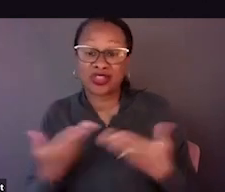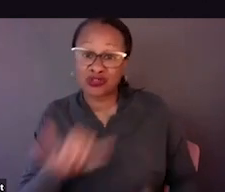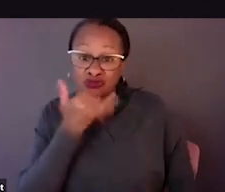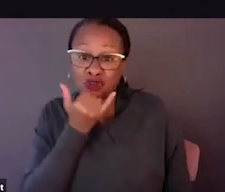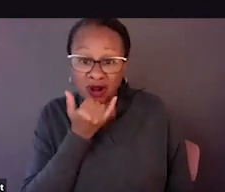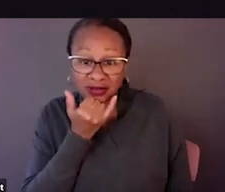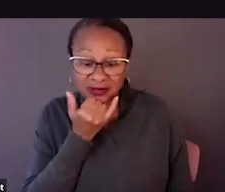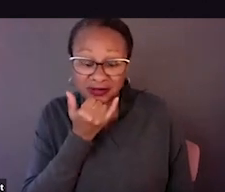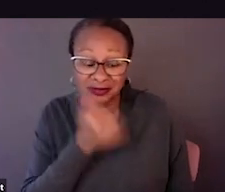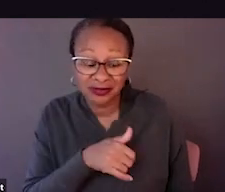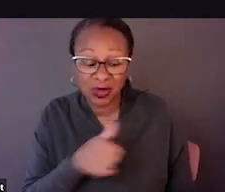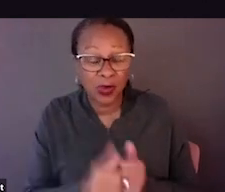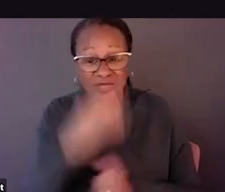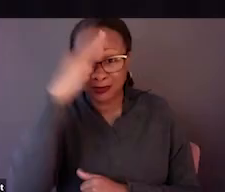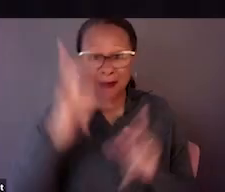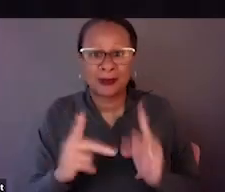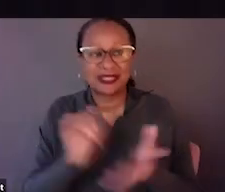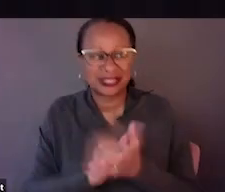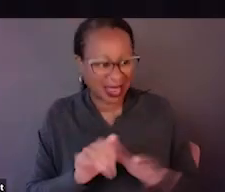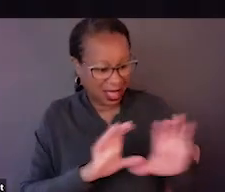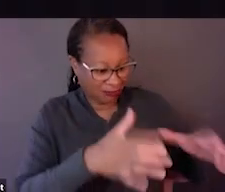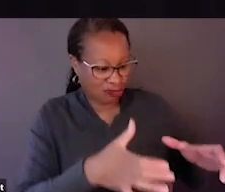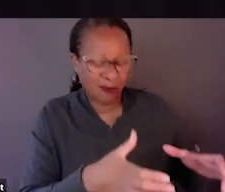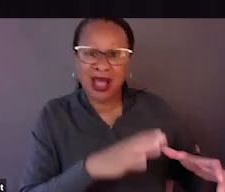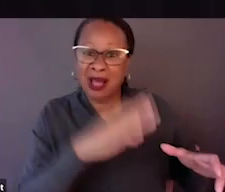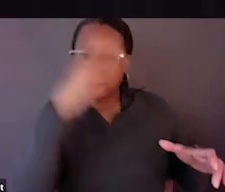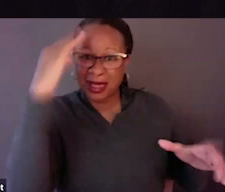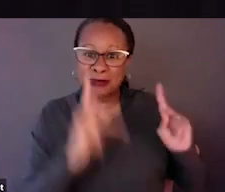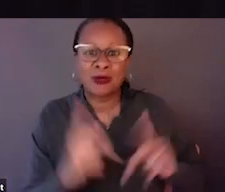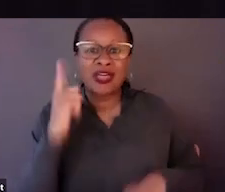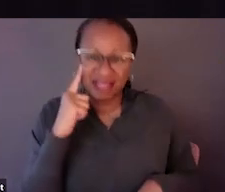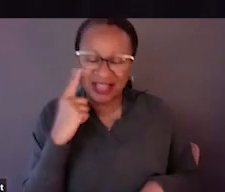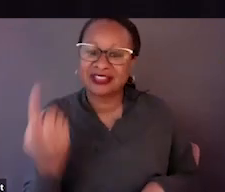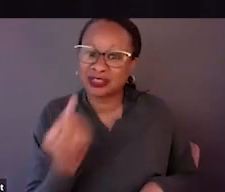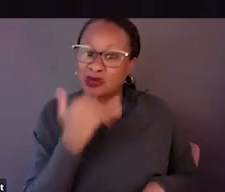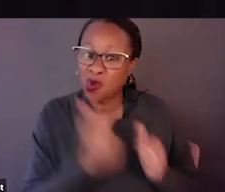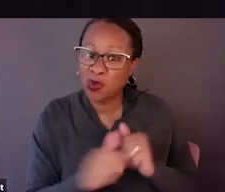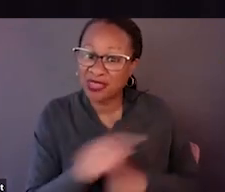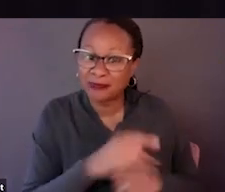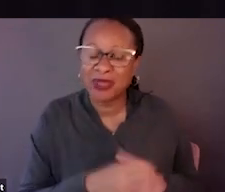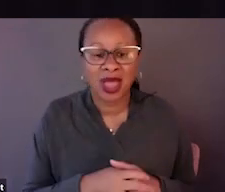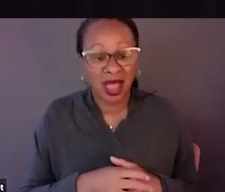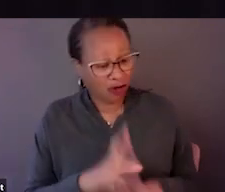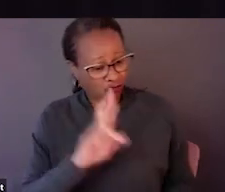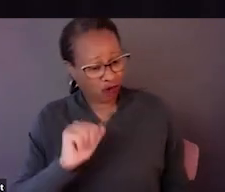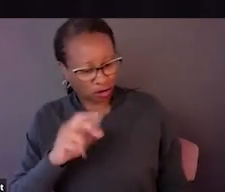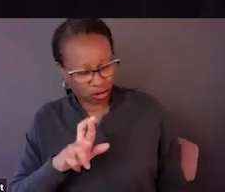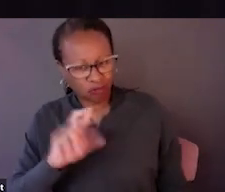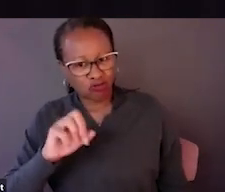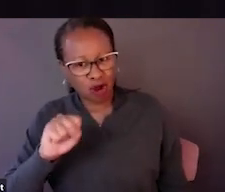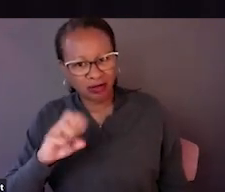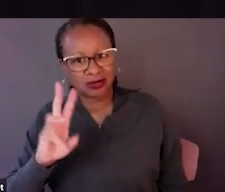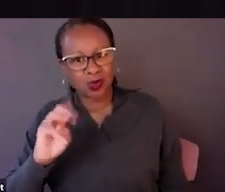people think that there's something wrong with them. Well, let me tell you something, Roger Ross Williams. There is nothing wrong with you. There's nothing wrong with Stamp from